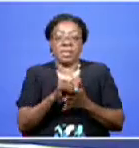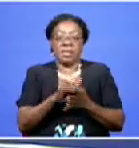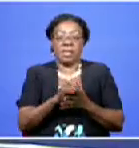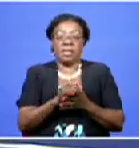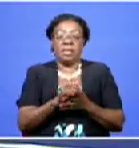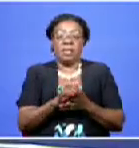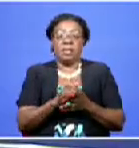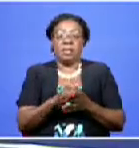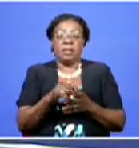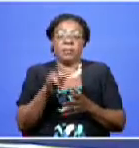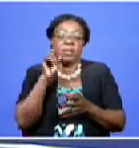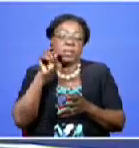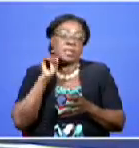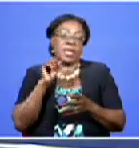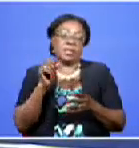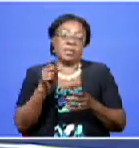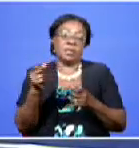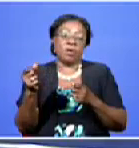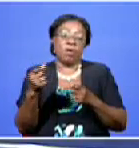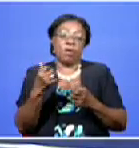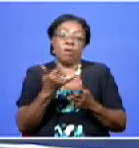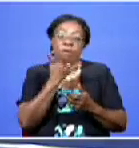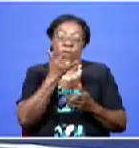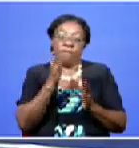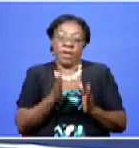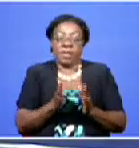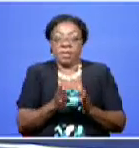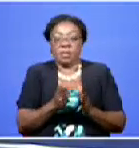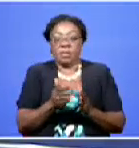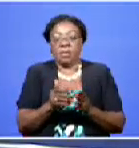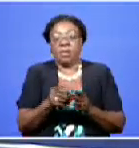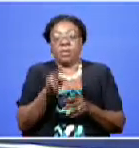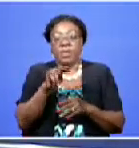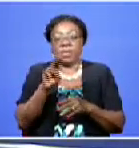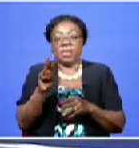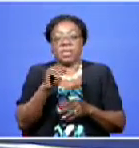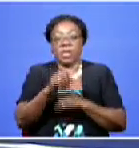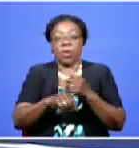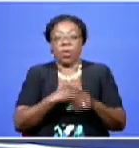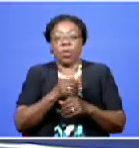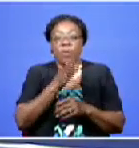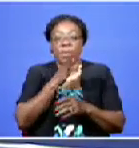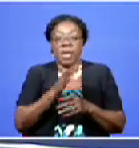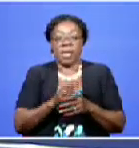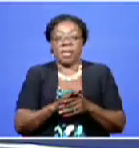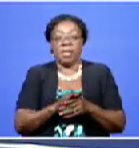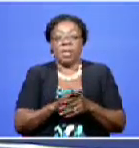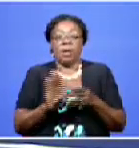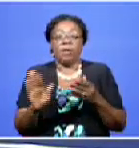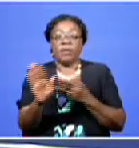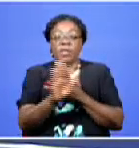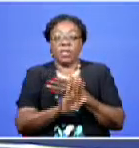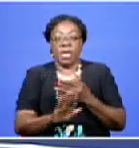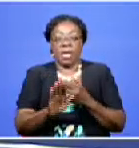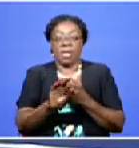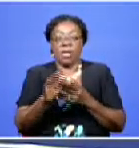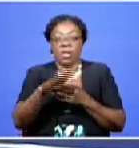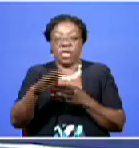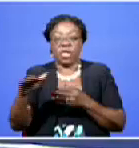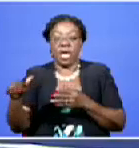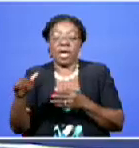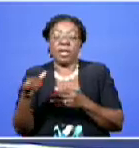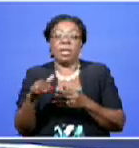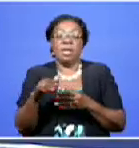offenders register. Just this week, a 36-year-old man was charged with procuration and possession of child pornography after